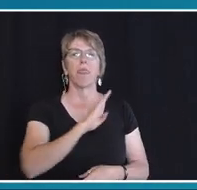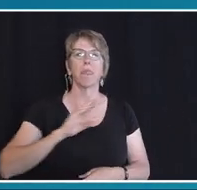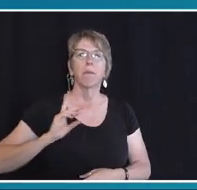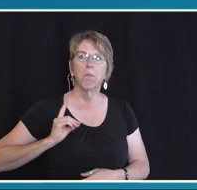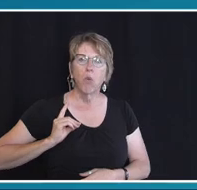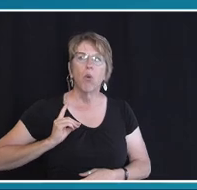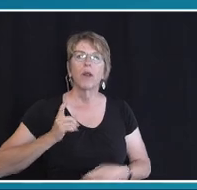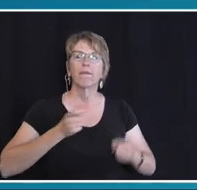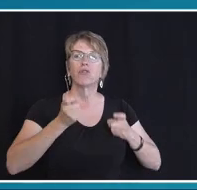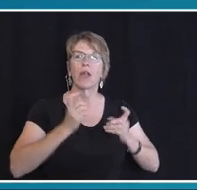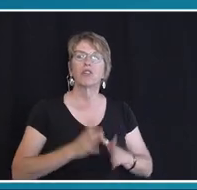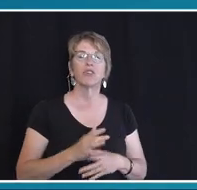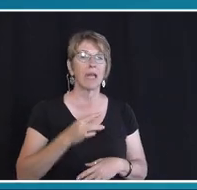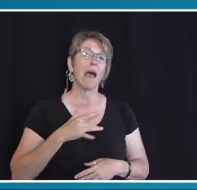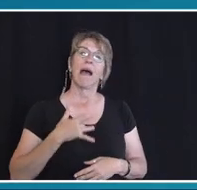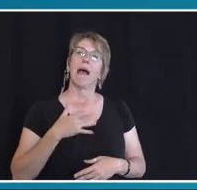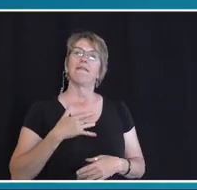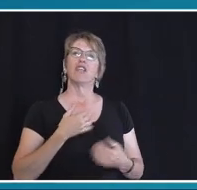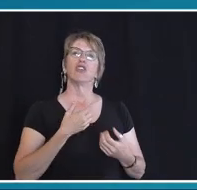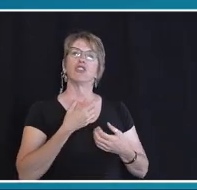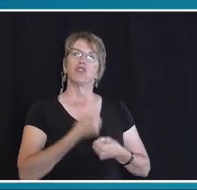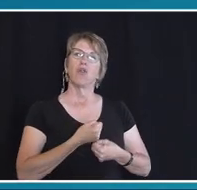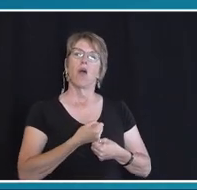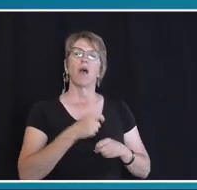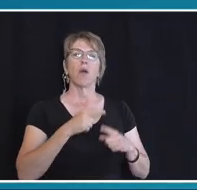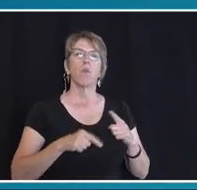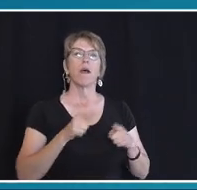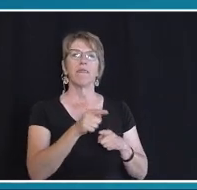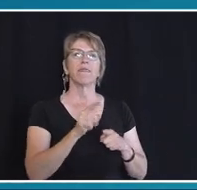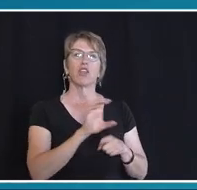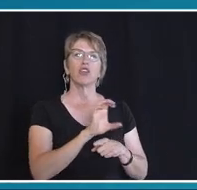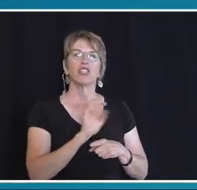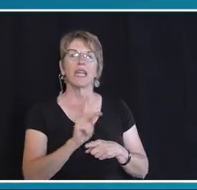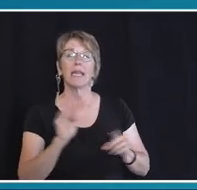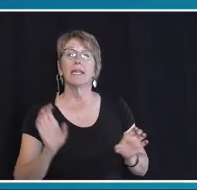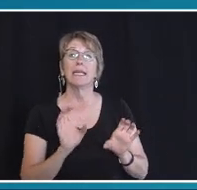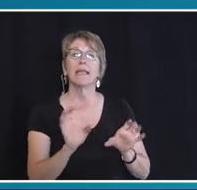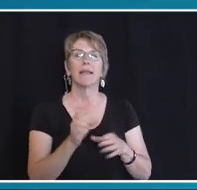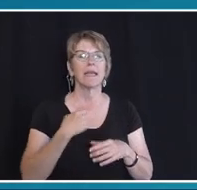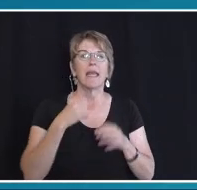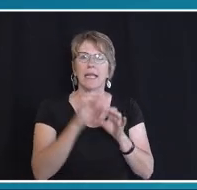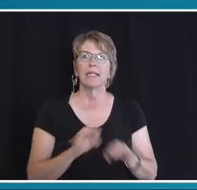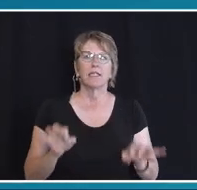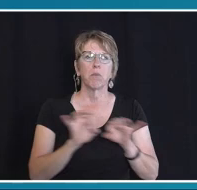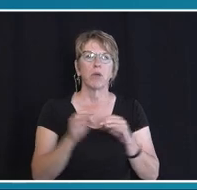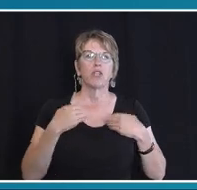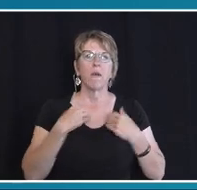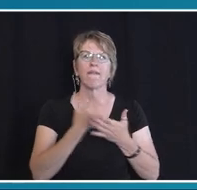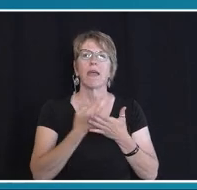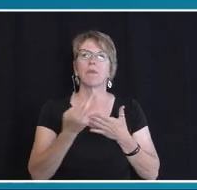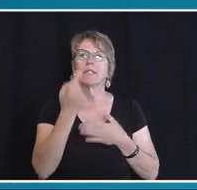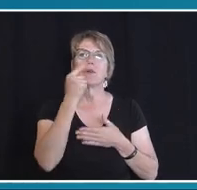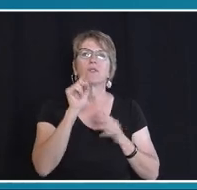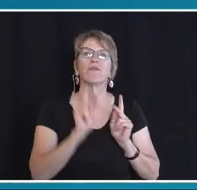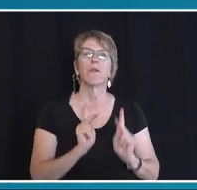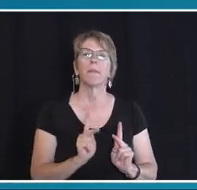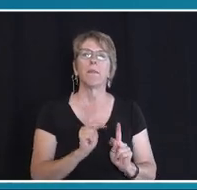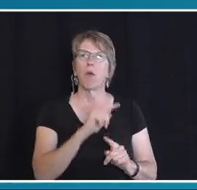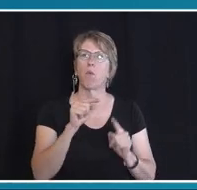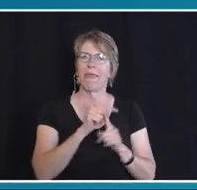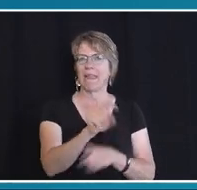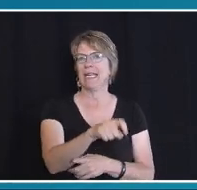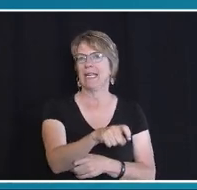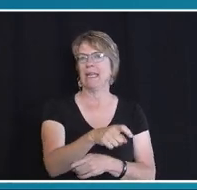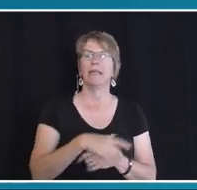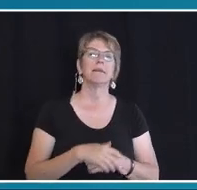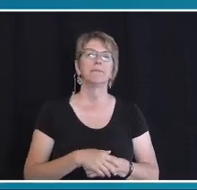Board. I really believe strongly in what Courage Kenny does, and I think it's important to have that kind of resource for people when they need